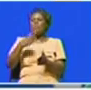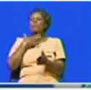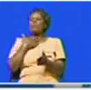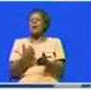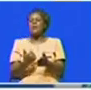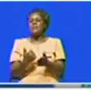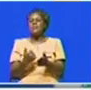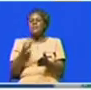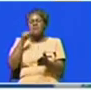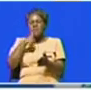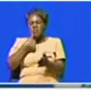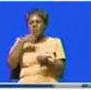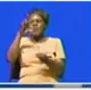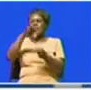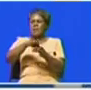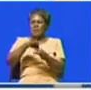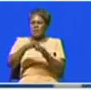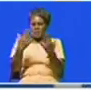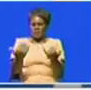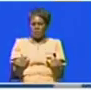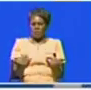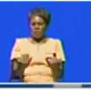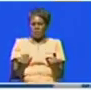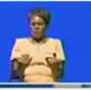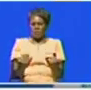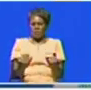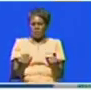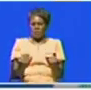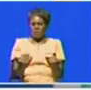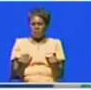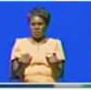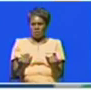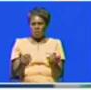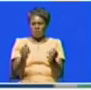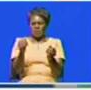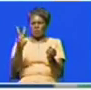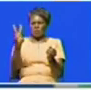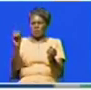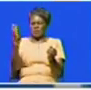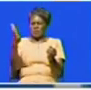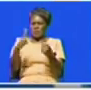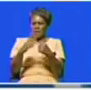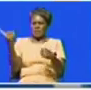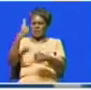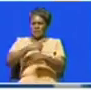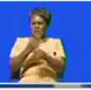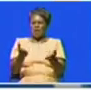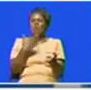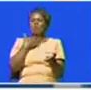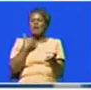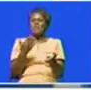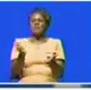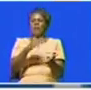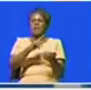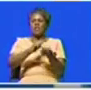was fresh elections. Now, here we are. We are coming up on that date in 29 days. Now, they ran